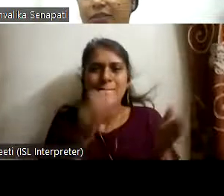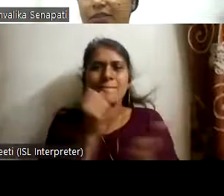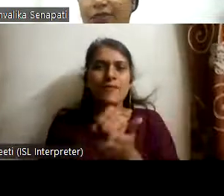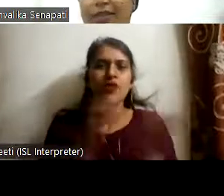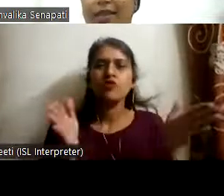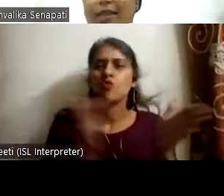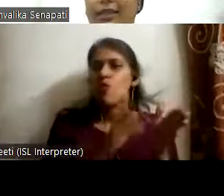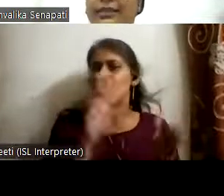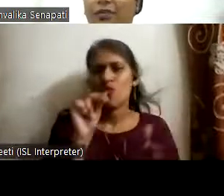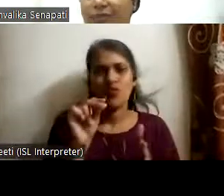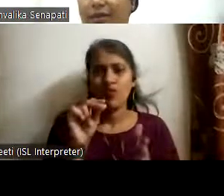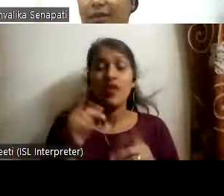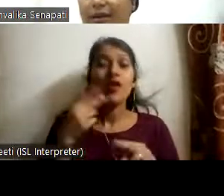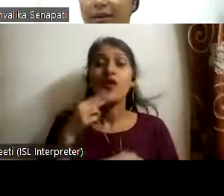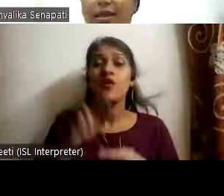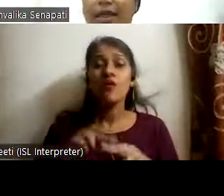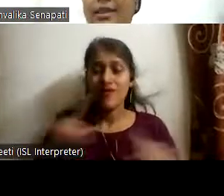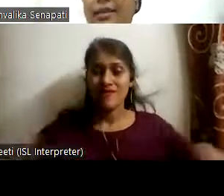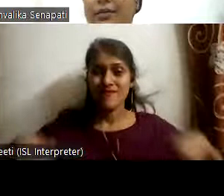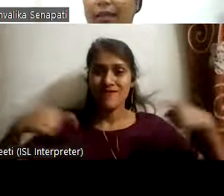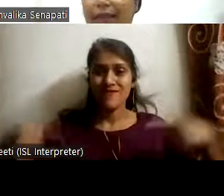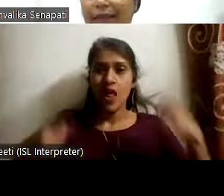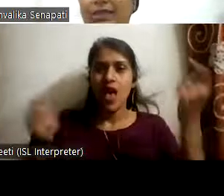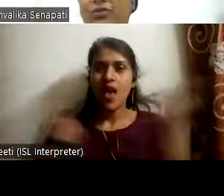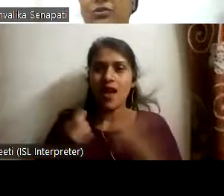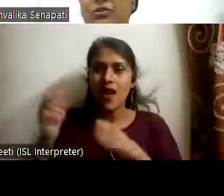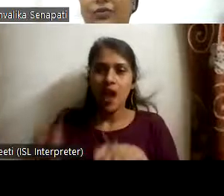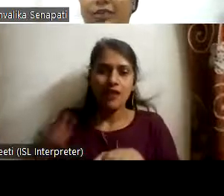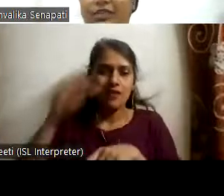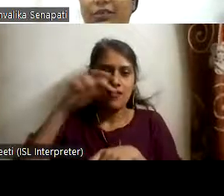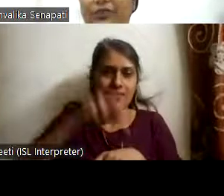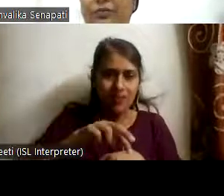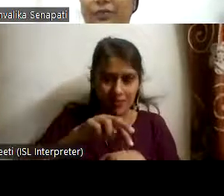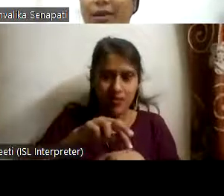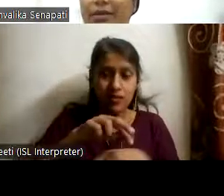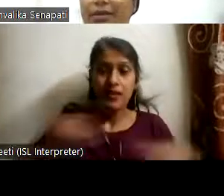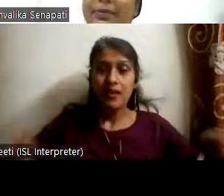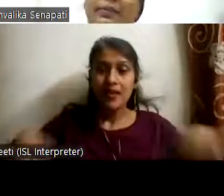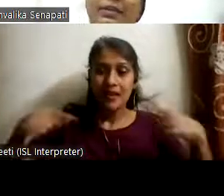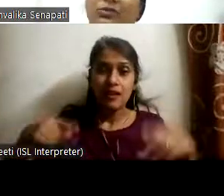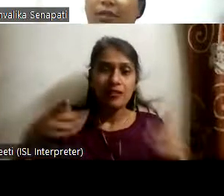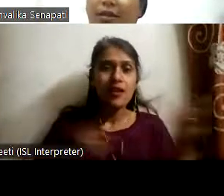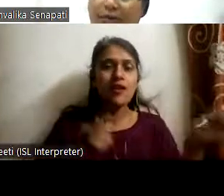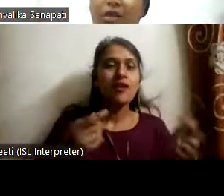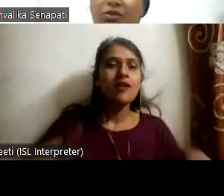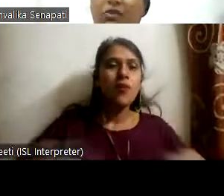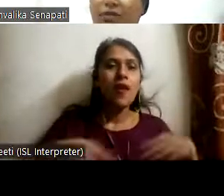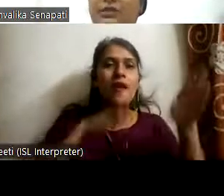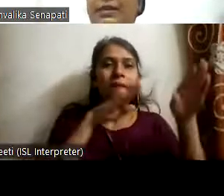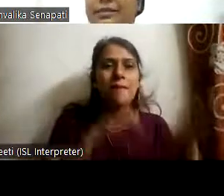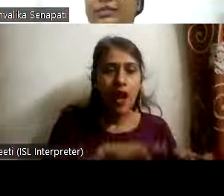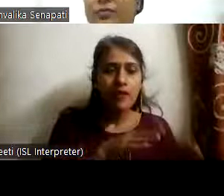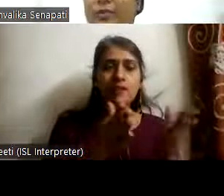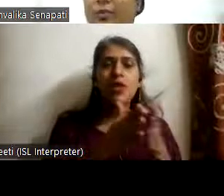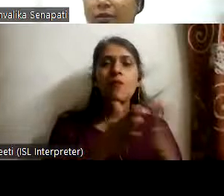on the wheelchair will get down from the car and alight onto the wheelchair, which will be parked parallel to the car. So the